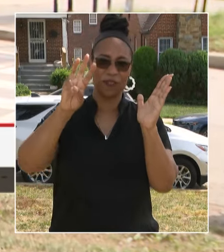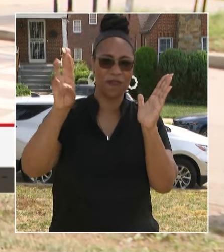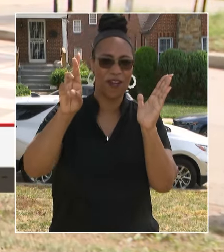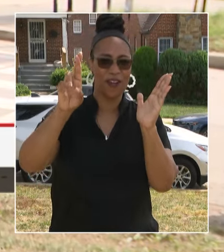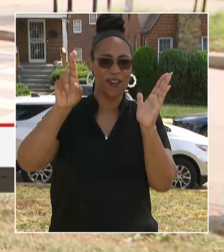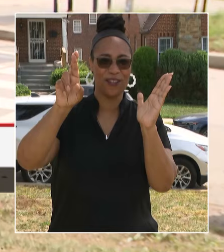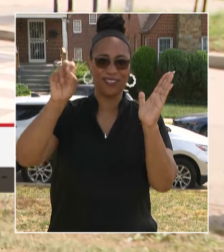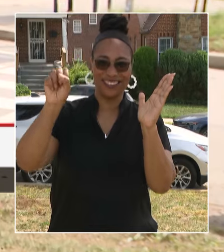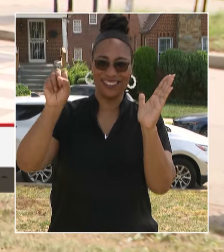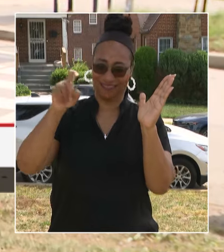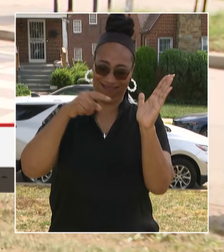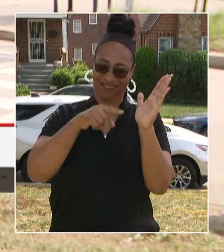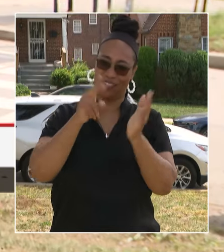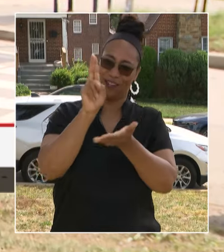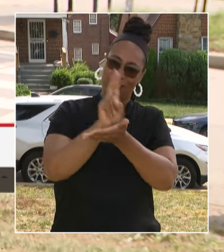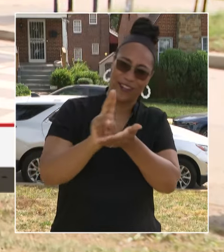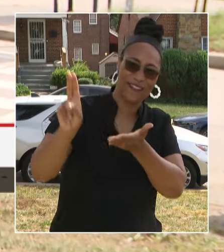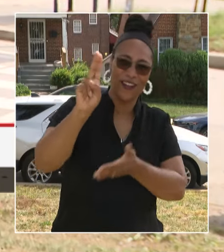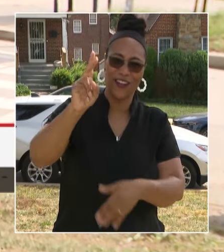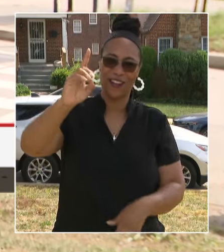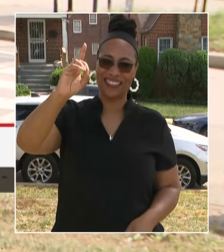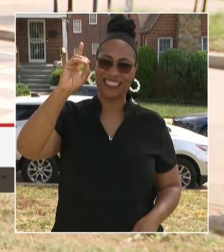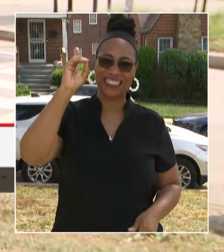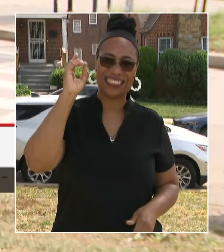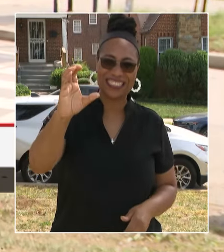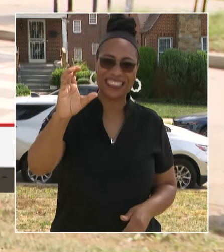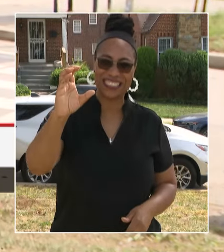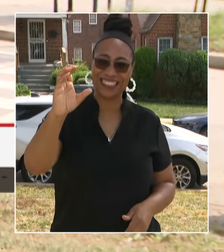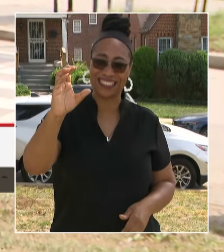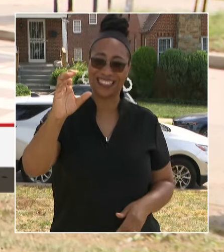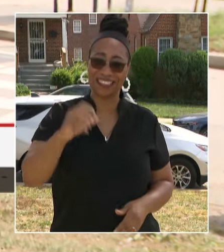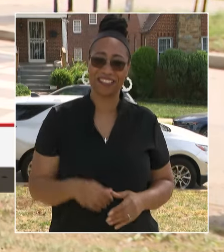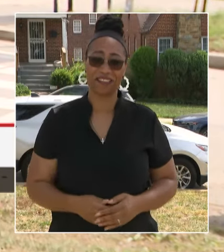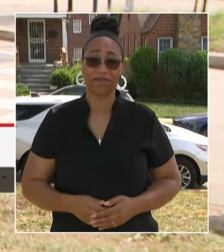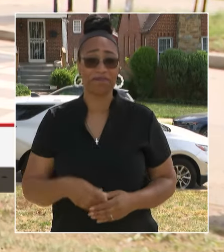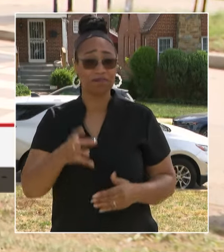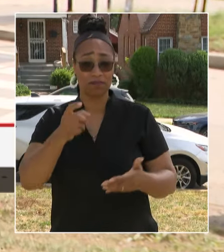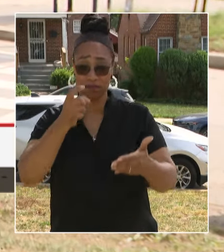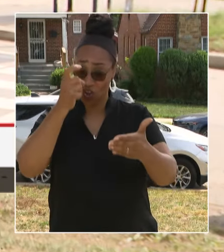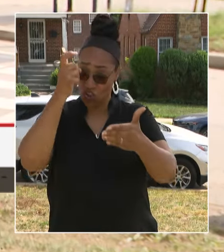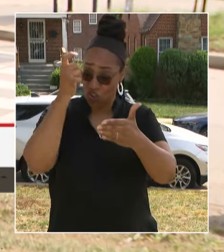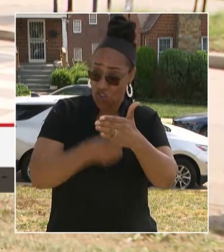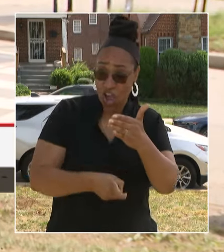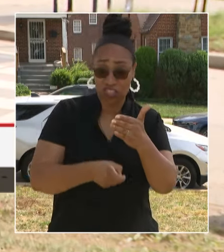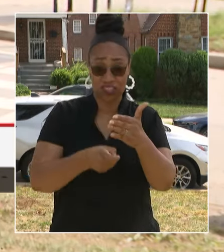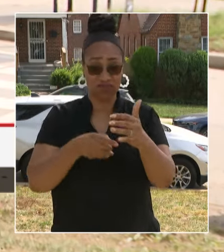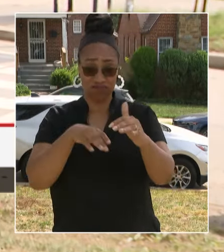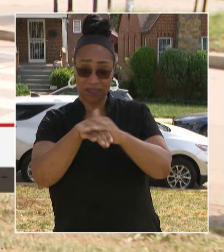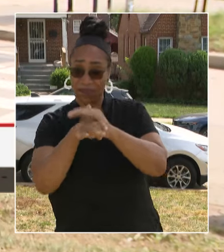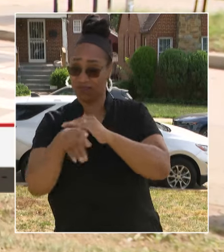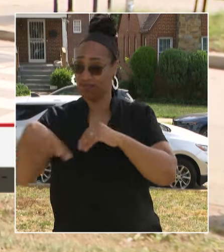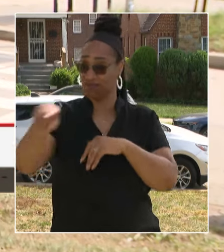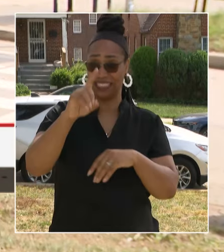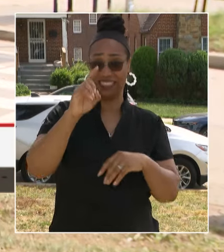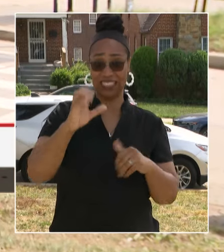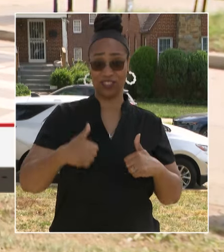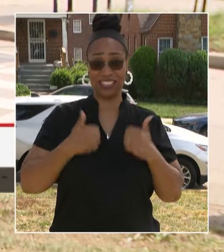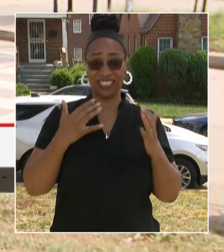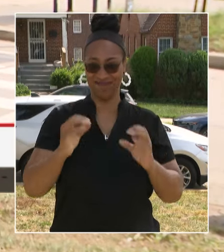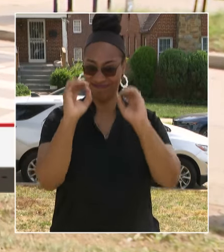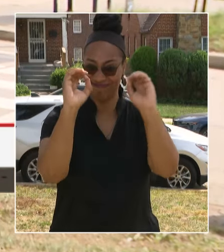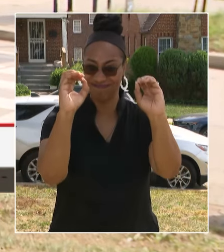Columbia, tuition-free institution for DC residents. And I think that will really go a long way to